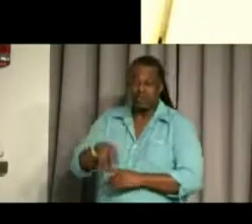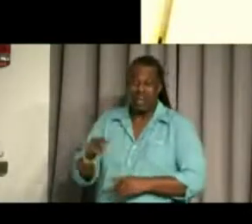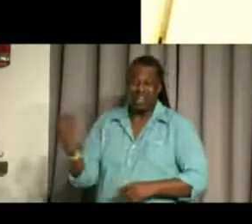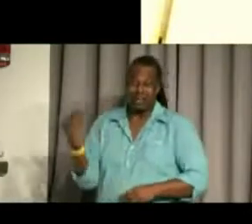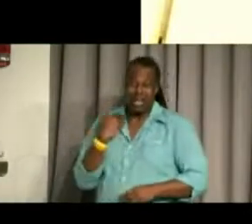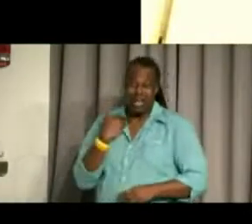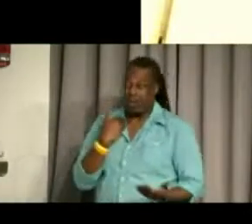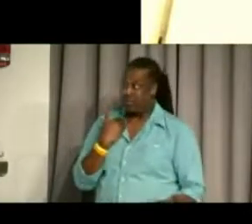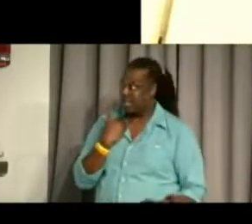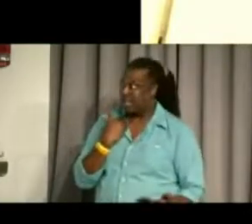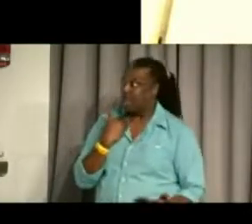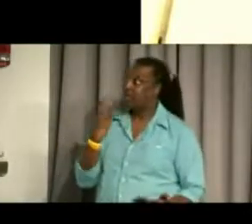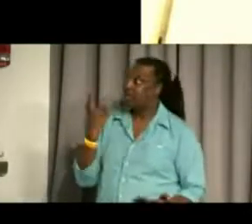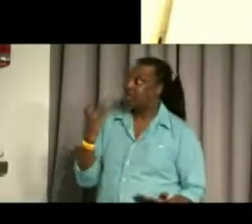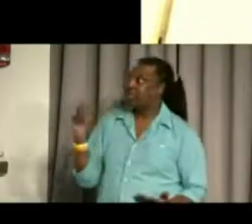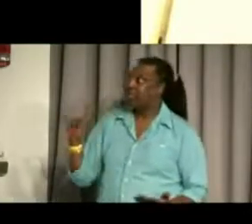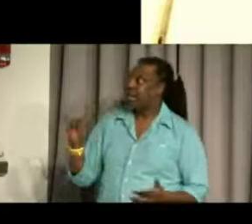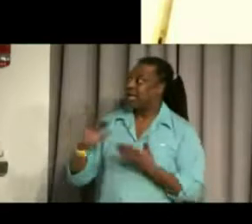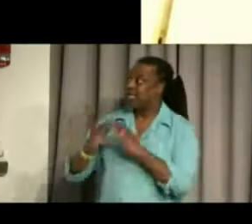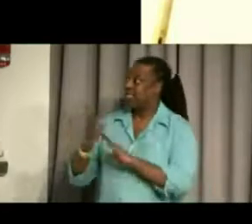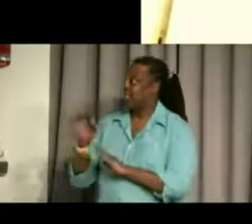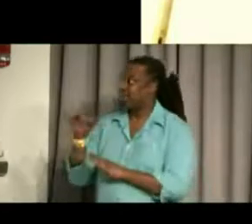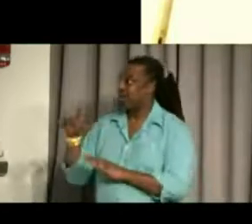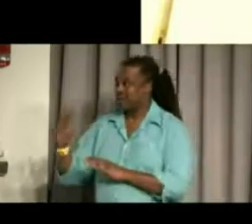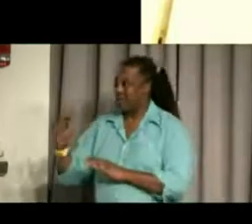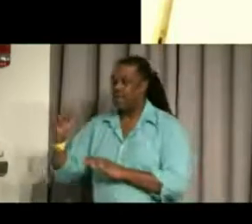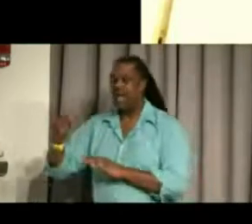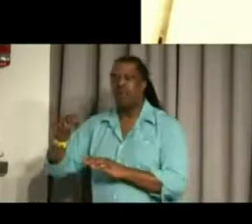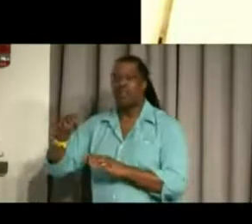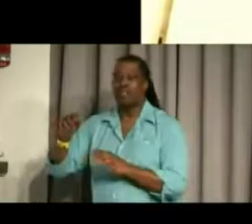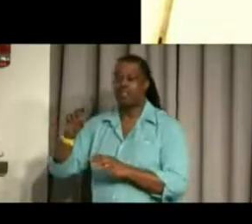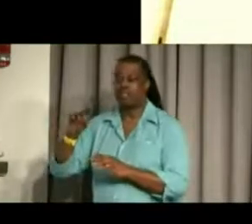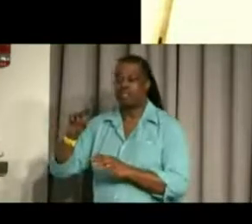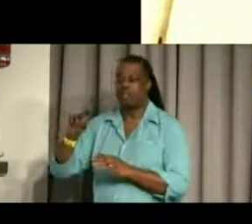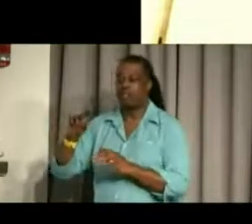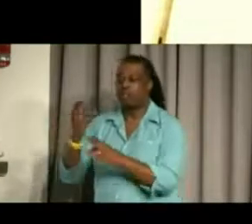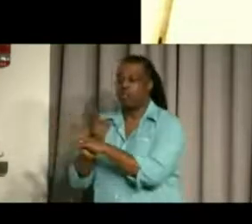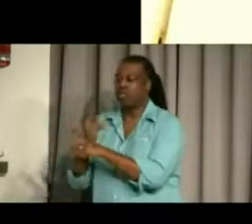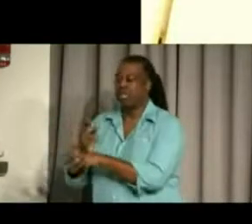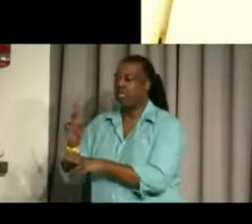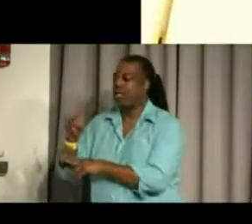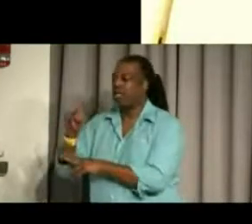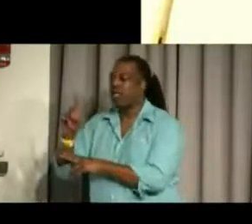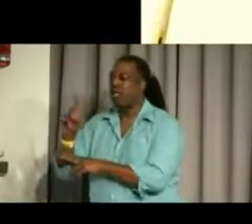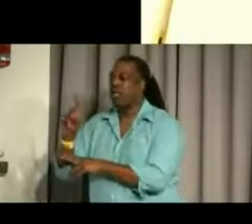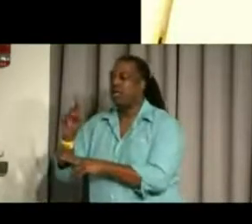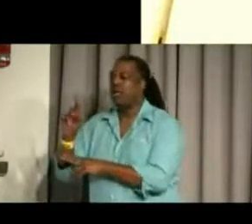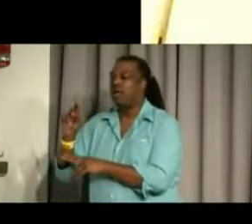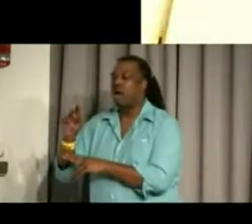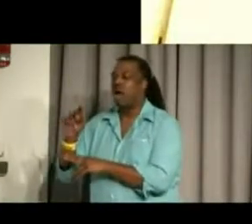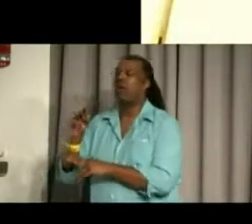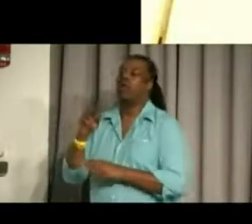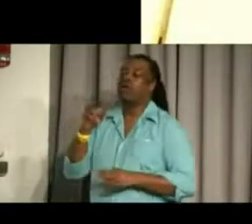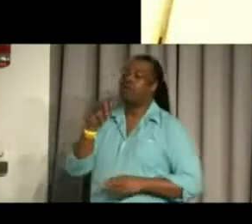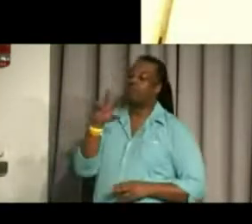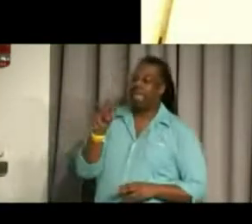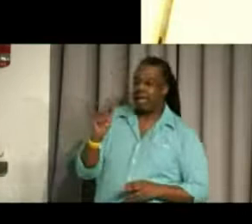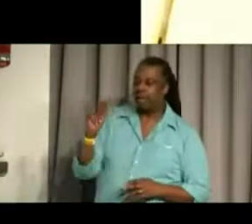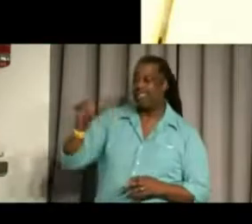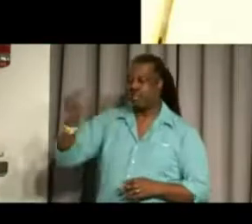fact that the city of Flint, which was the Detroit Water and Sewer Department's largest customer, that was used